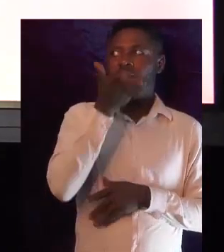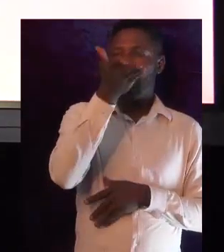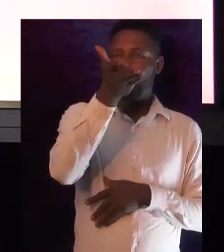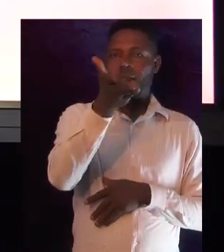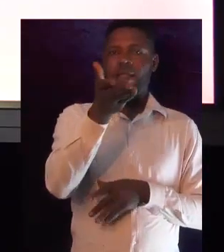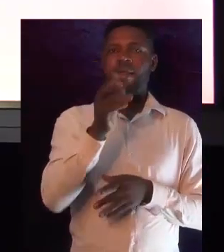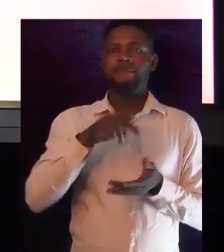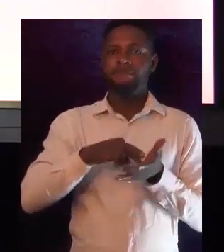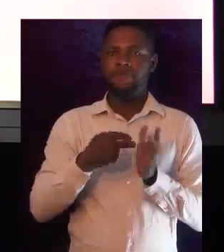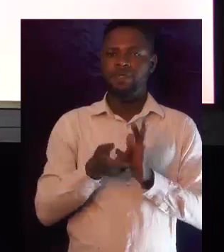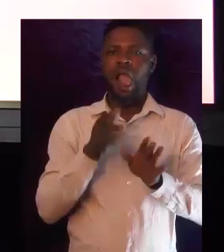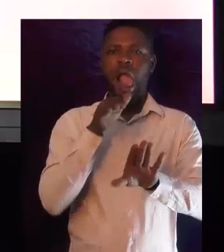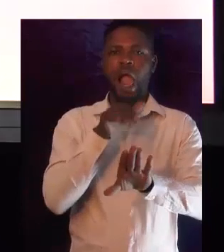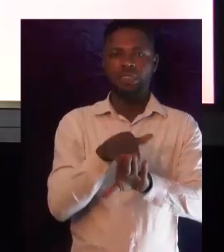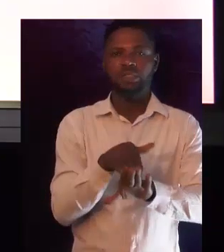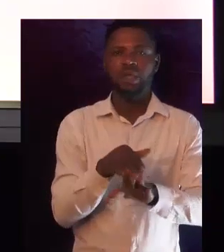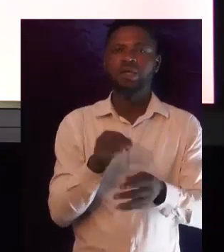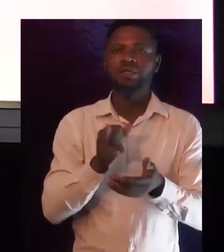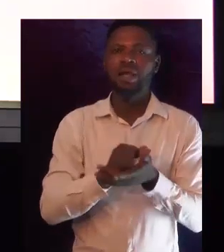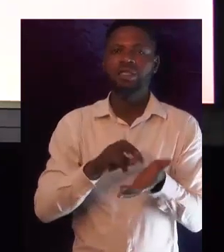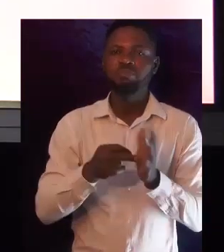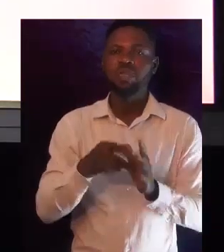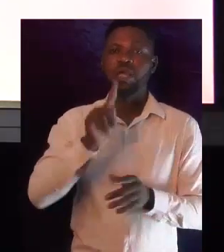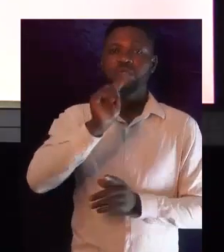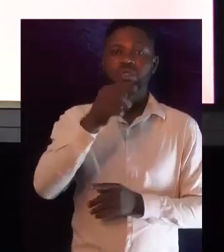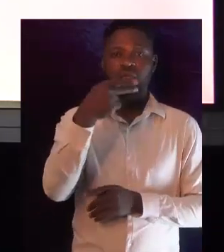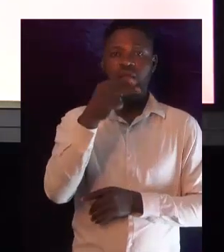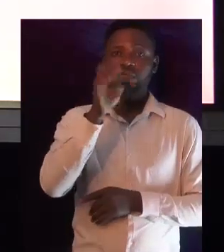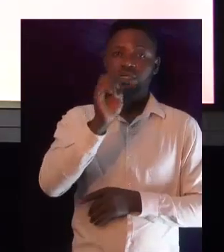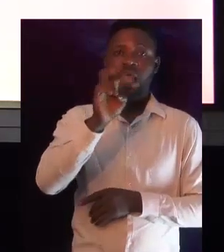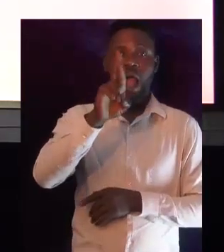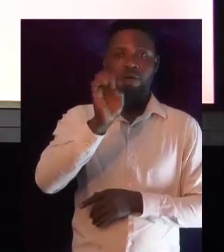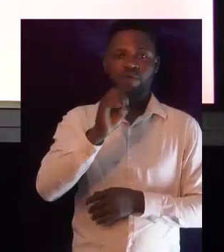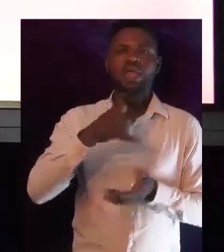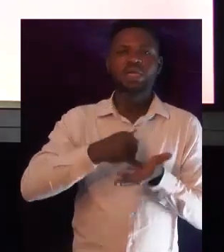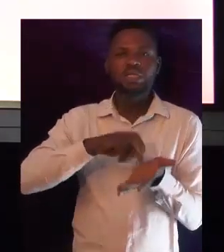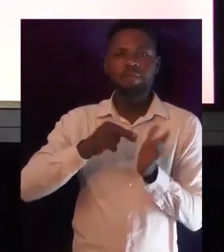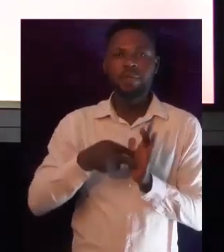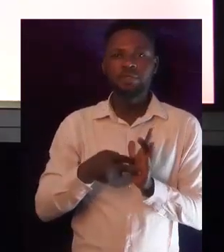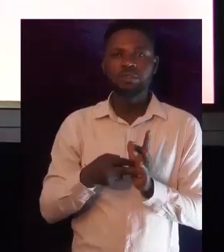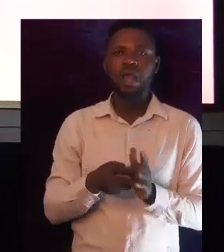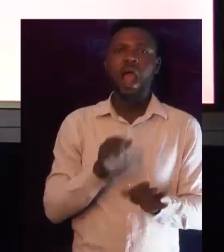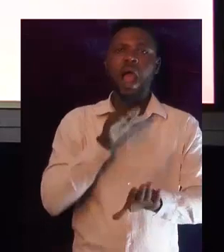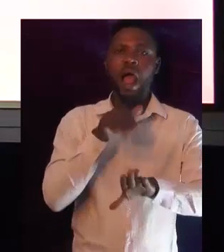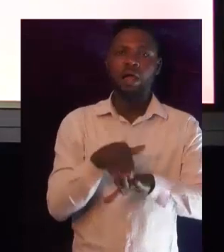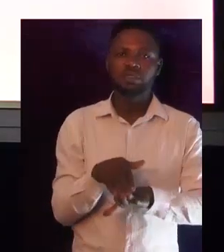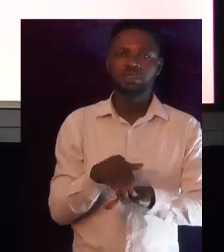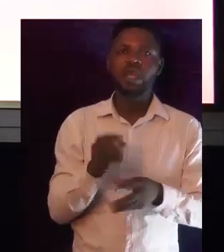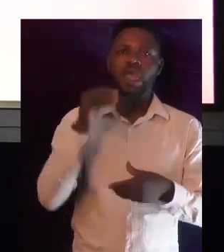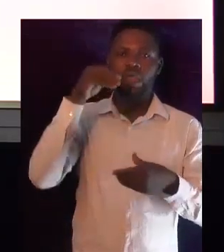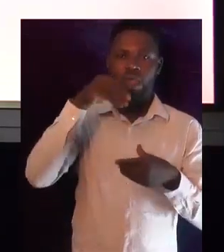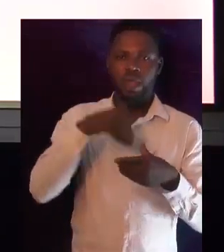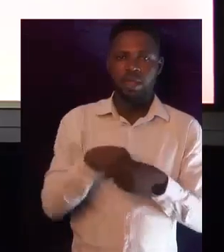There means at. That is T-H-E-R-E. It means